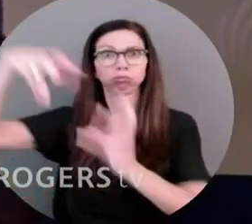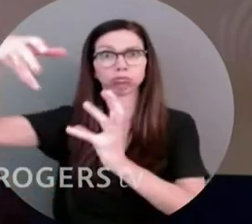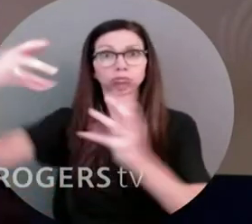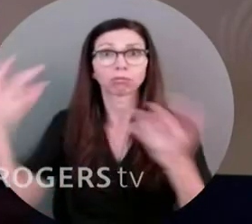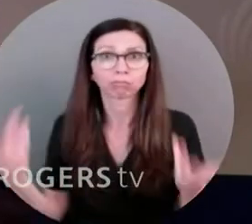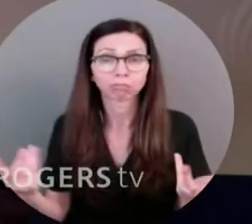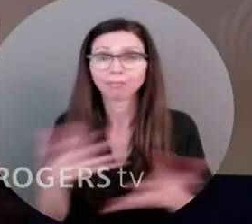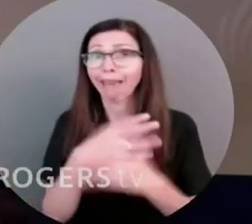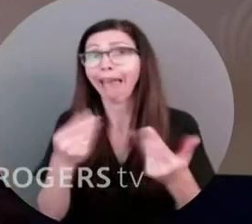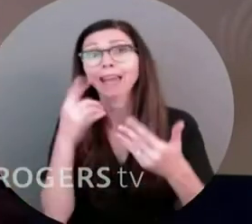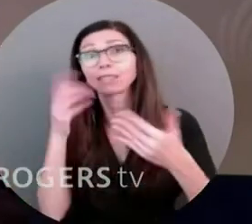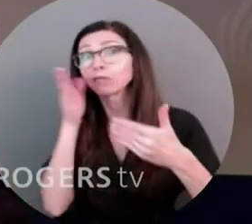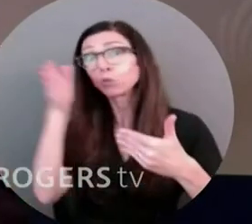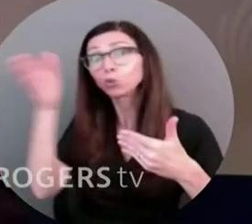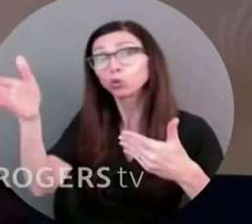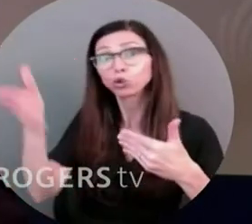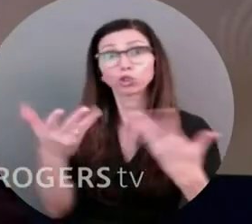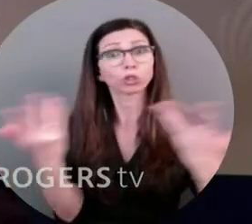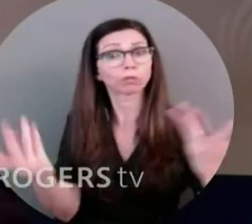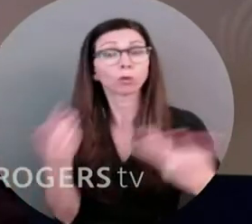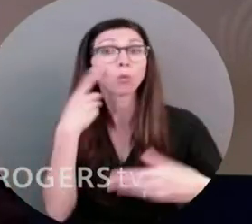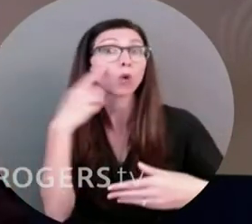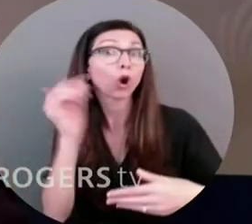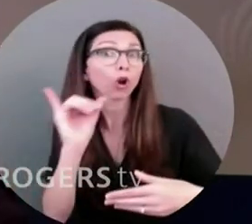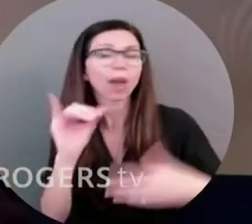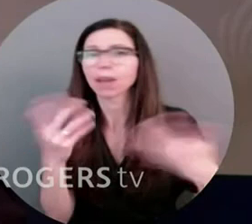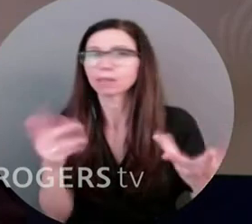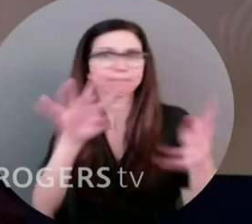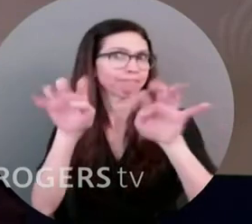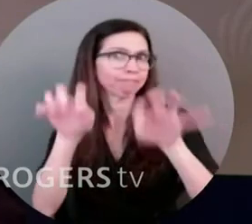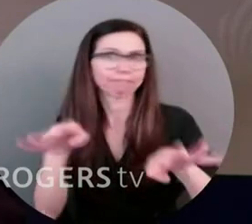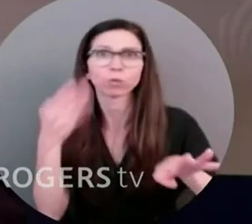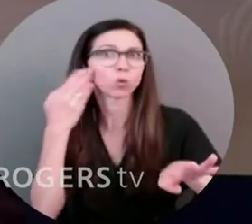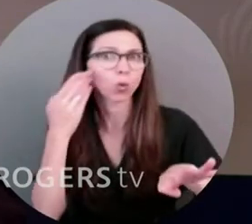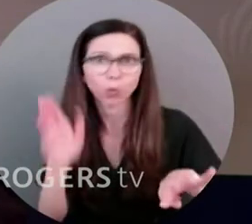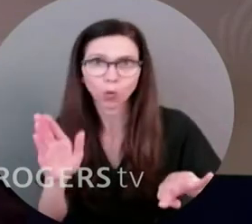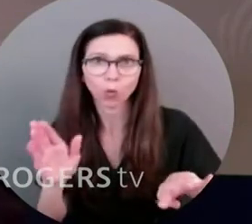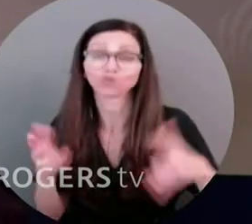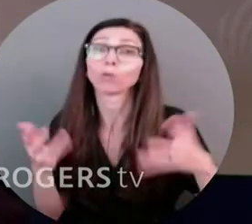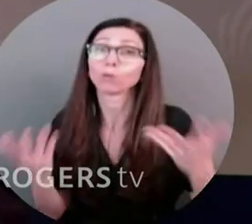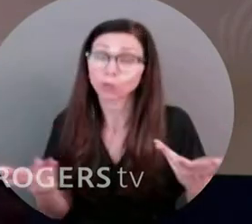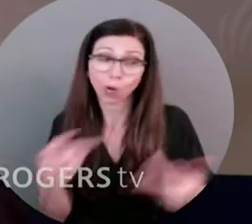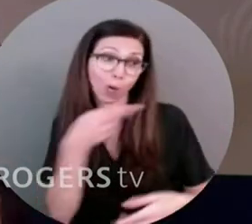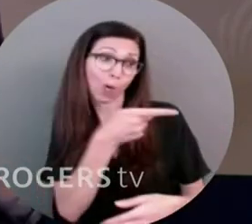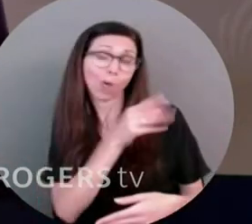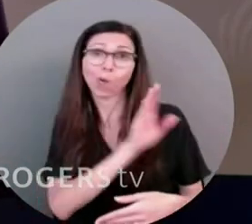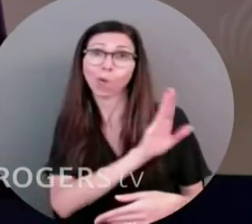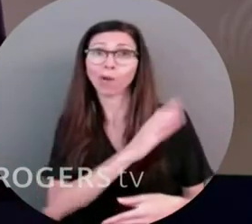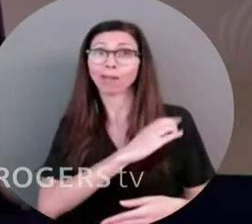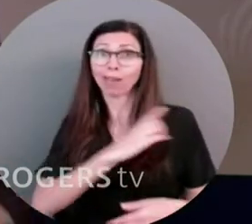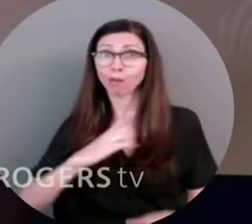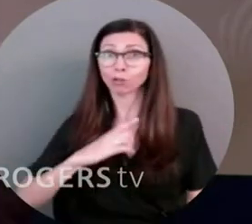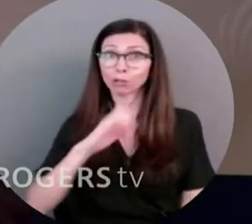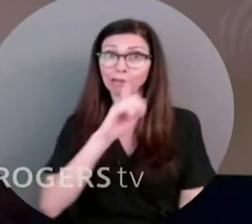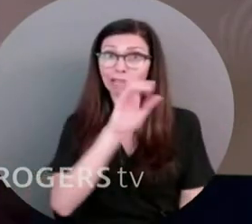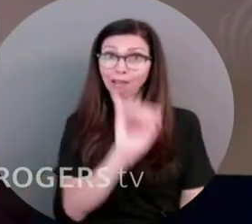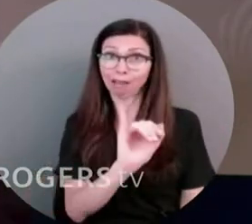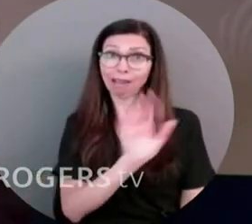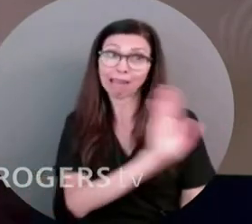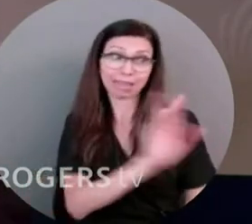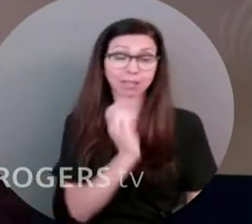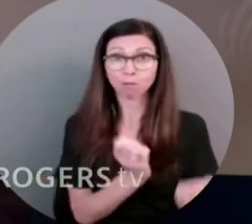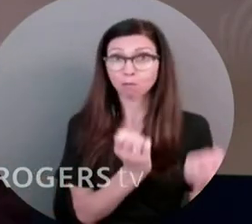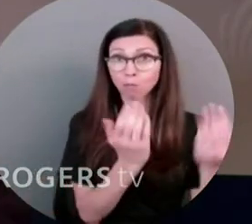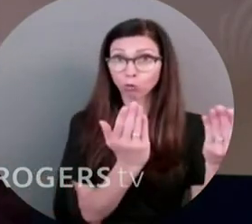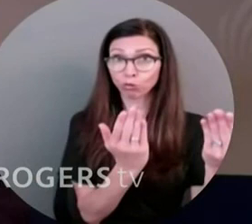I think the prudent thing for us to do, and what Councillor Egli was hoping to accomplish, is that we need to look at the concept that Shopify just